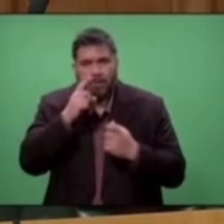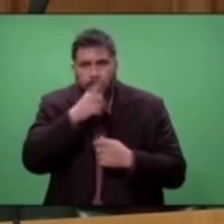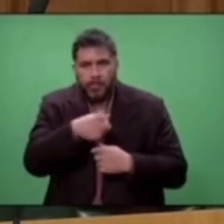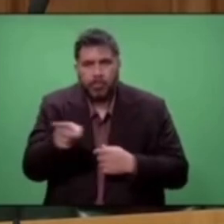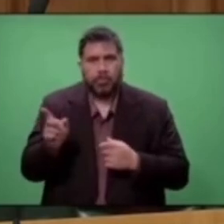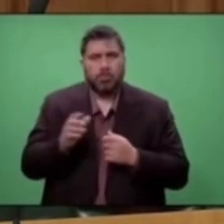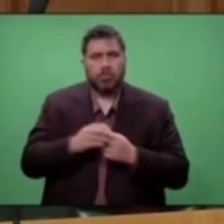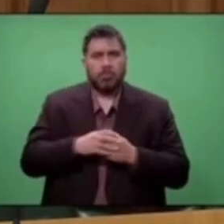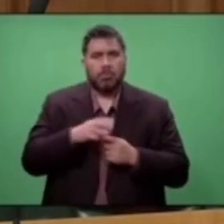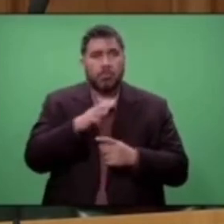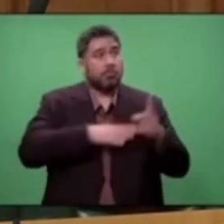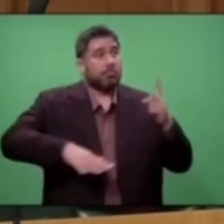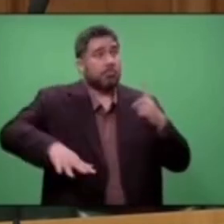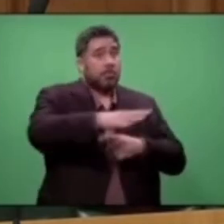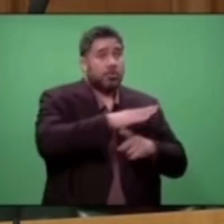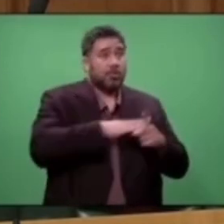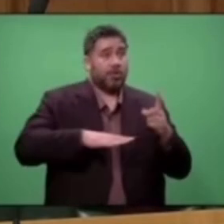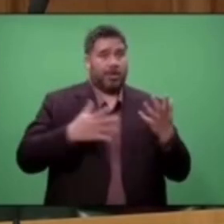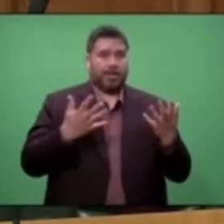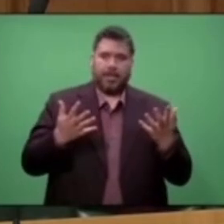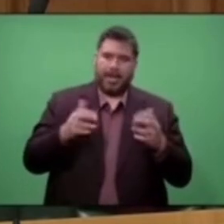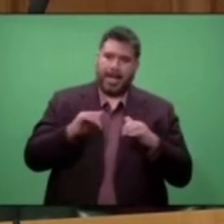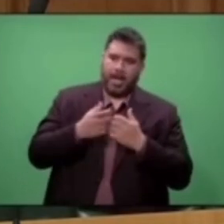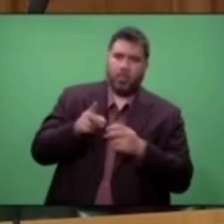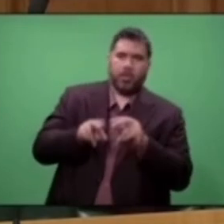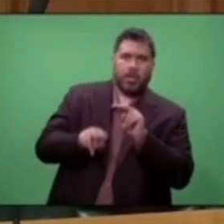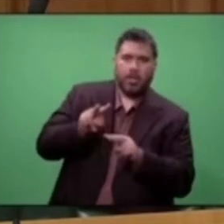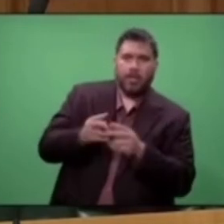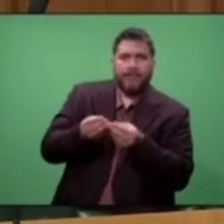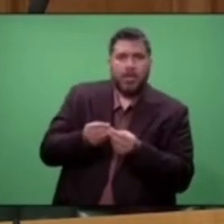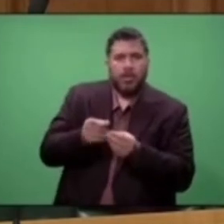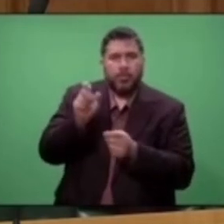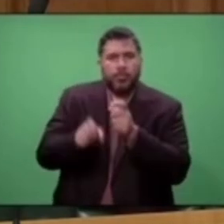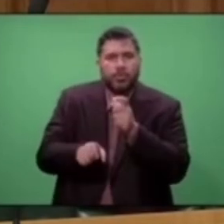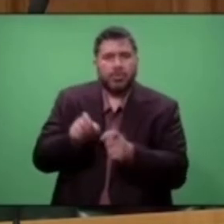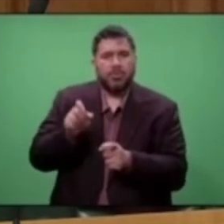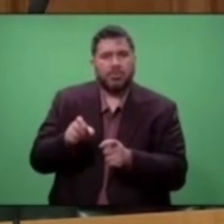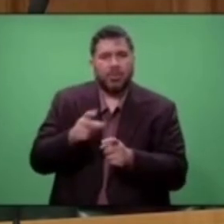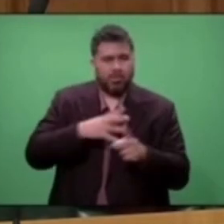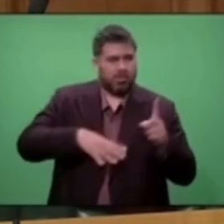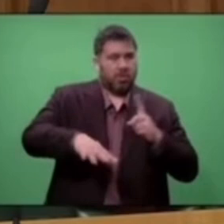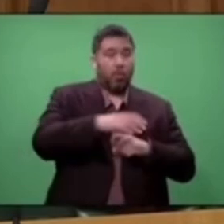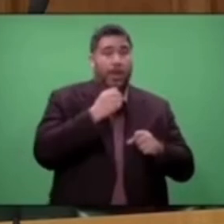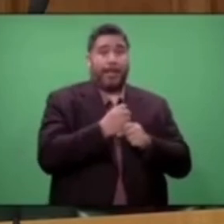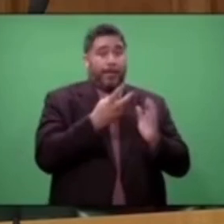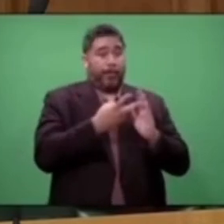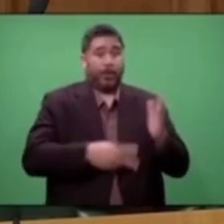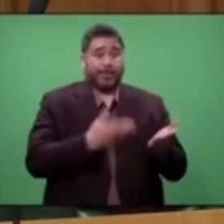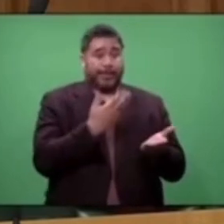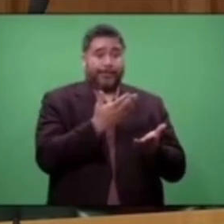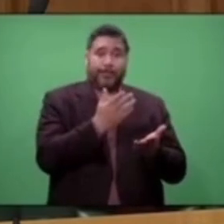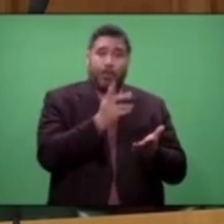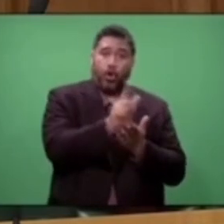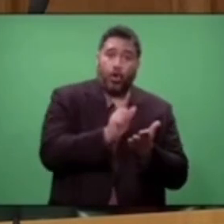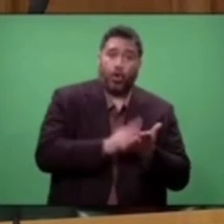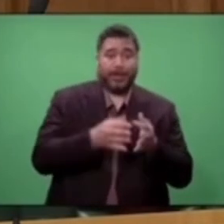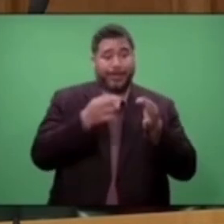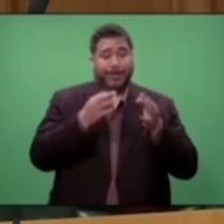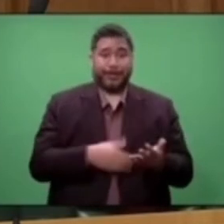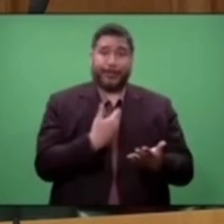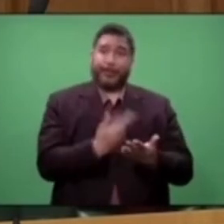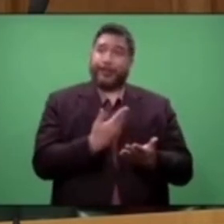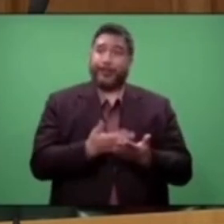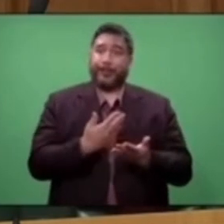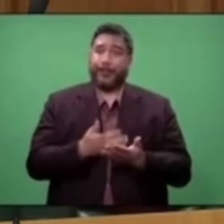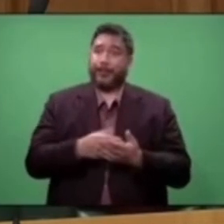value of individuals. We, who make policies that affect those we serve, have to be willing to put ourselves in the shoes and